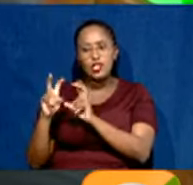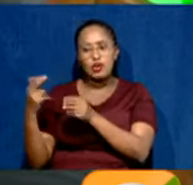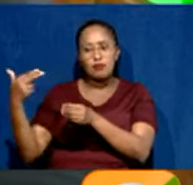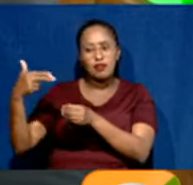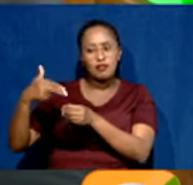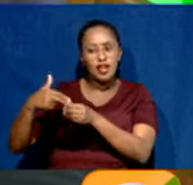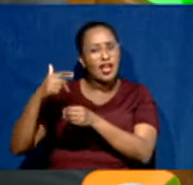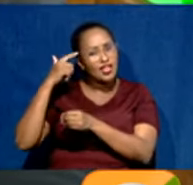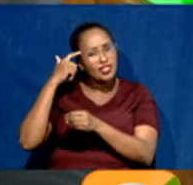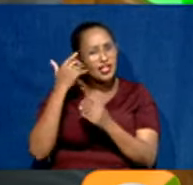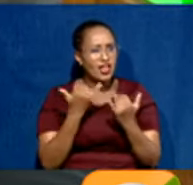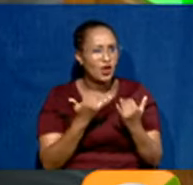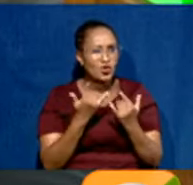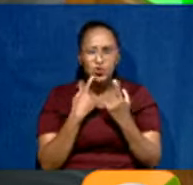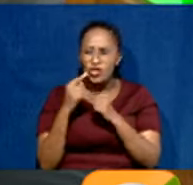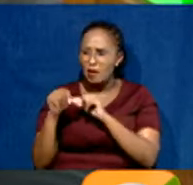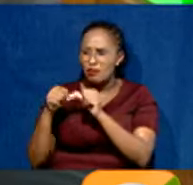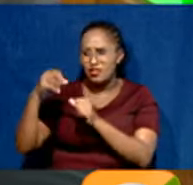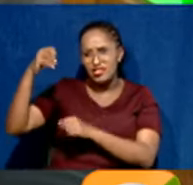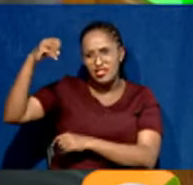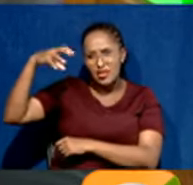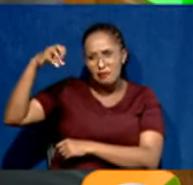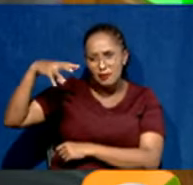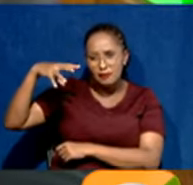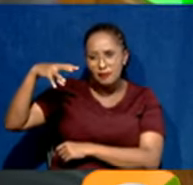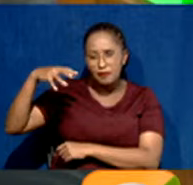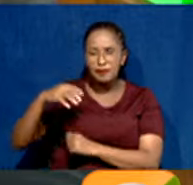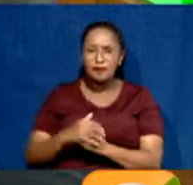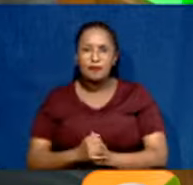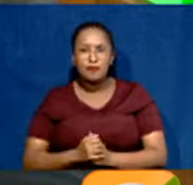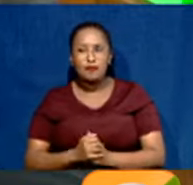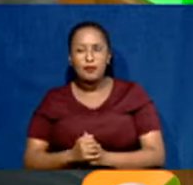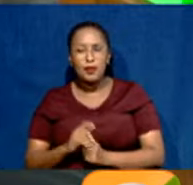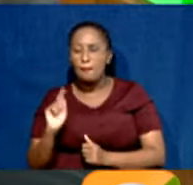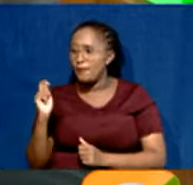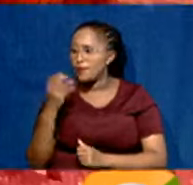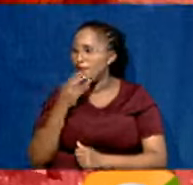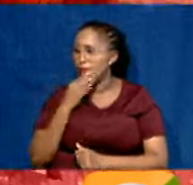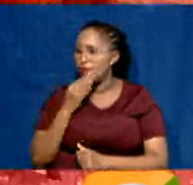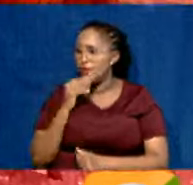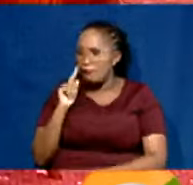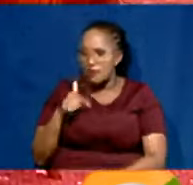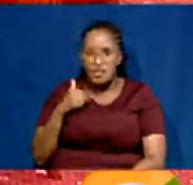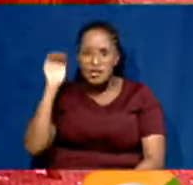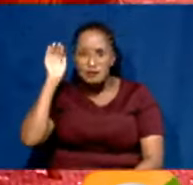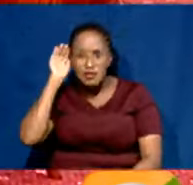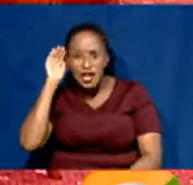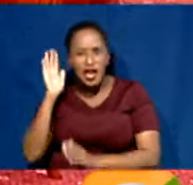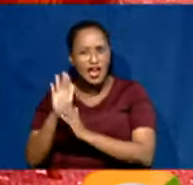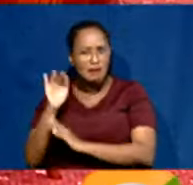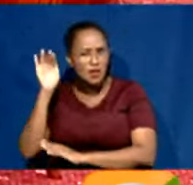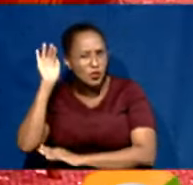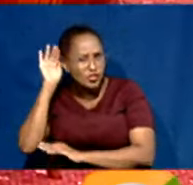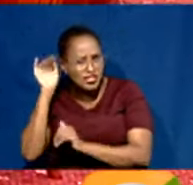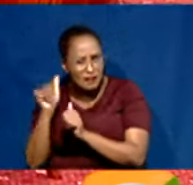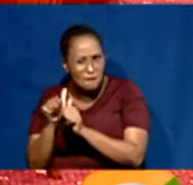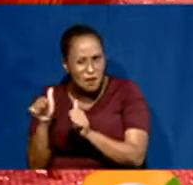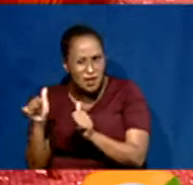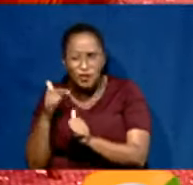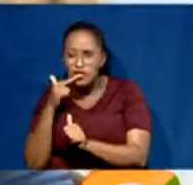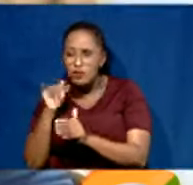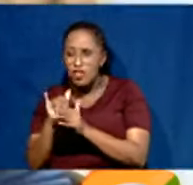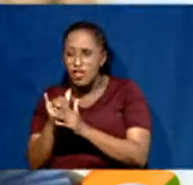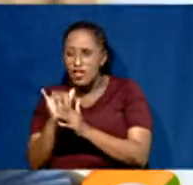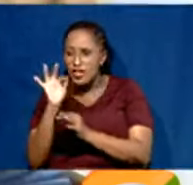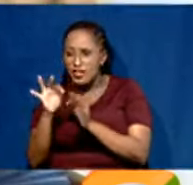energy now that energy. Just before that, Paul, Mr. President, I hear you and I've listened to you carefully saying that if